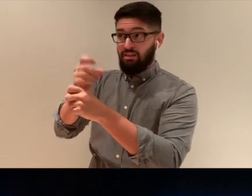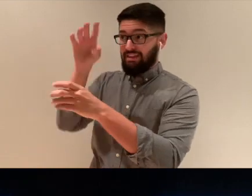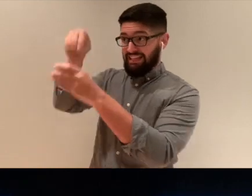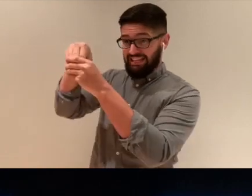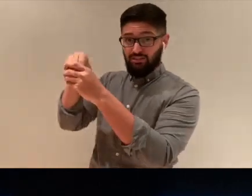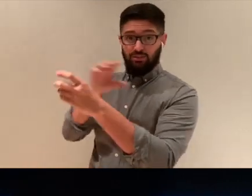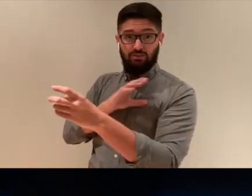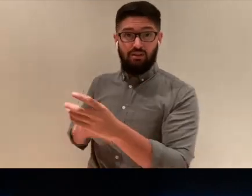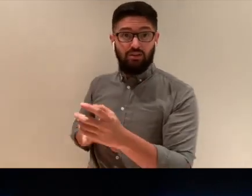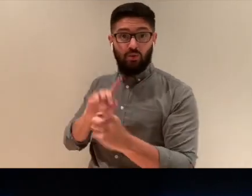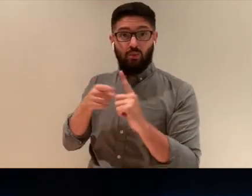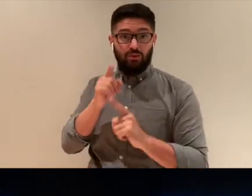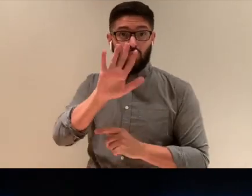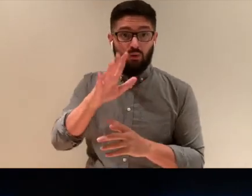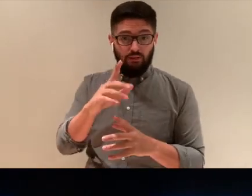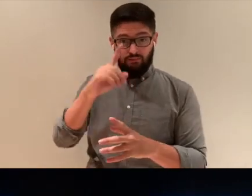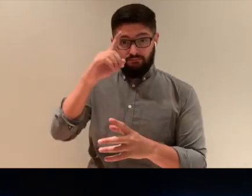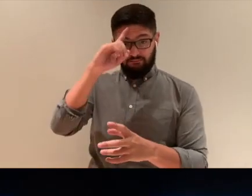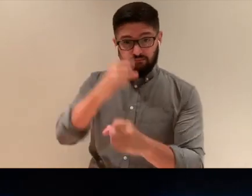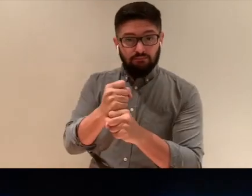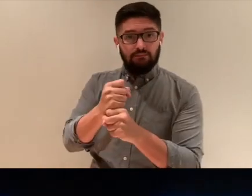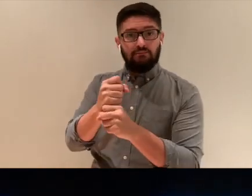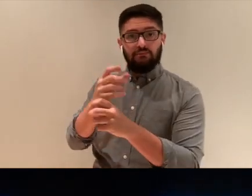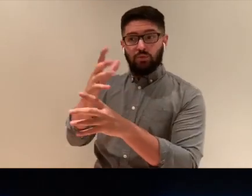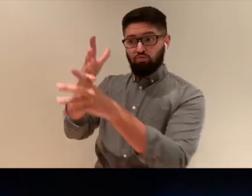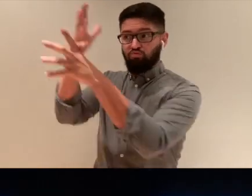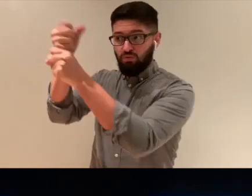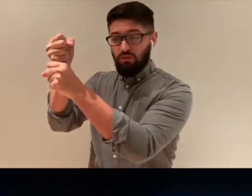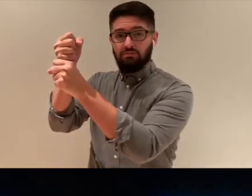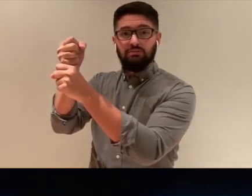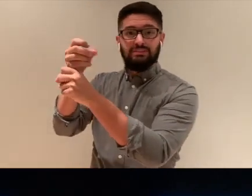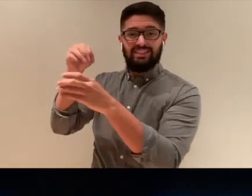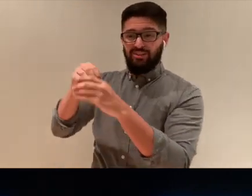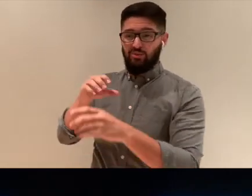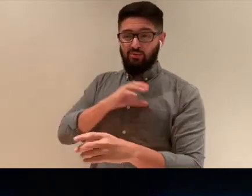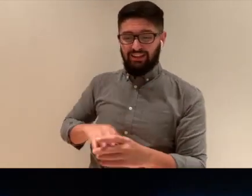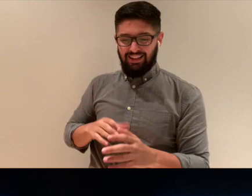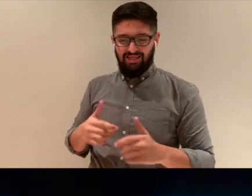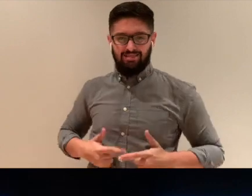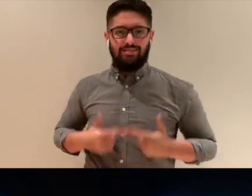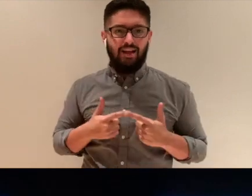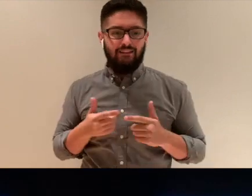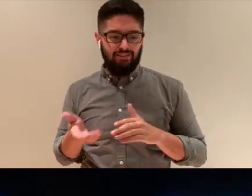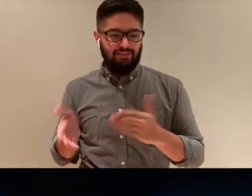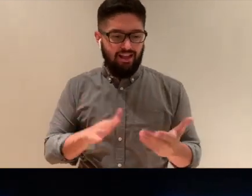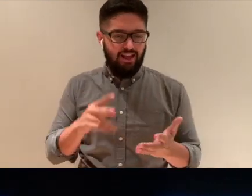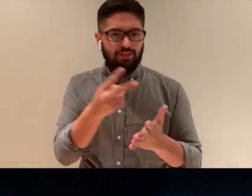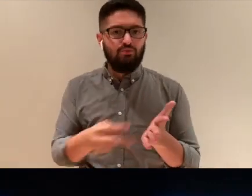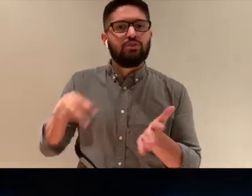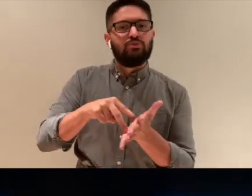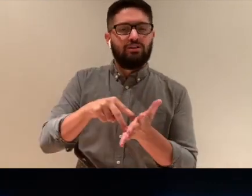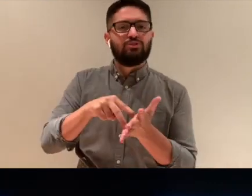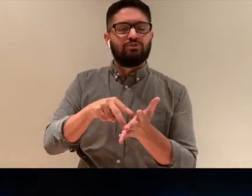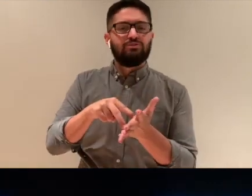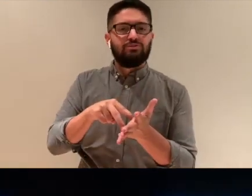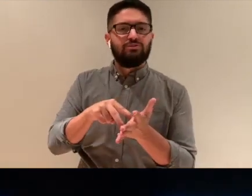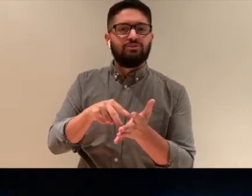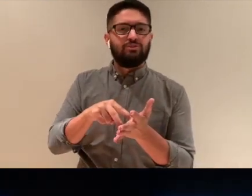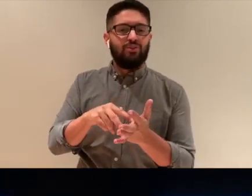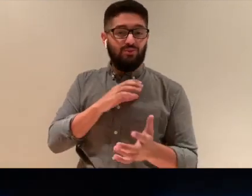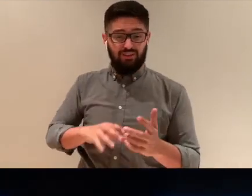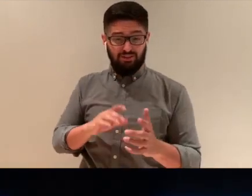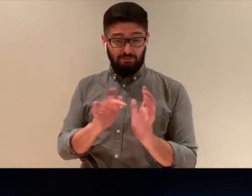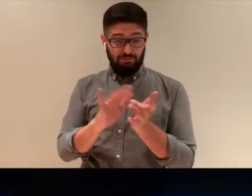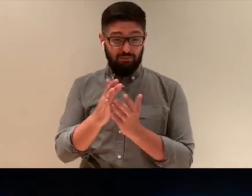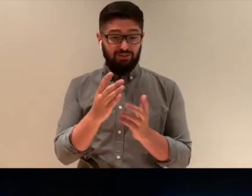in Christ, when you put your trust and faith of the life, death, and resurrection of Christ, and